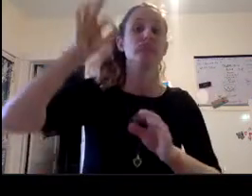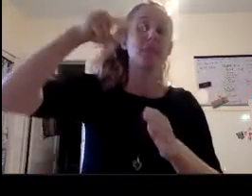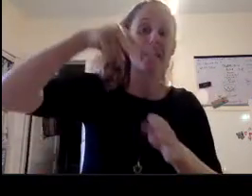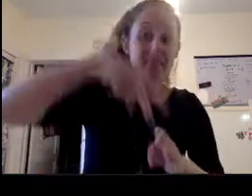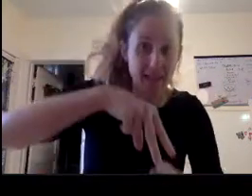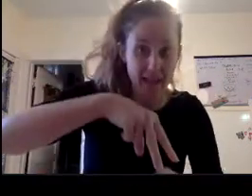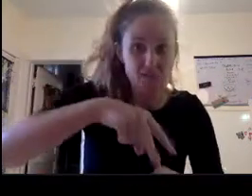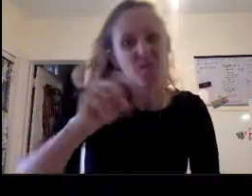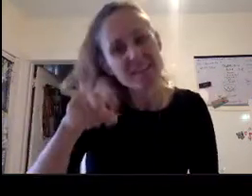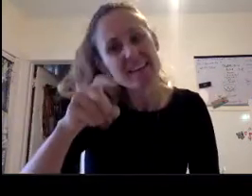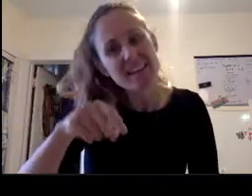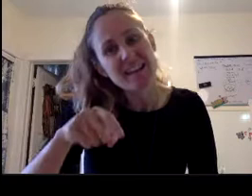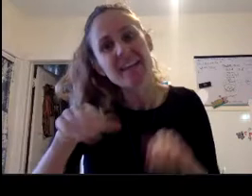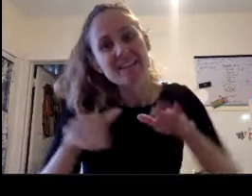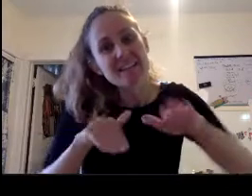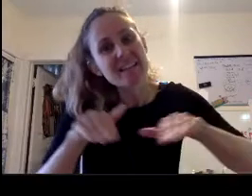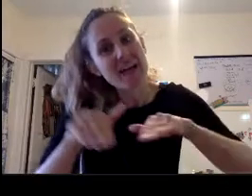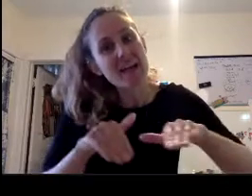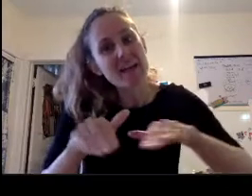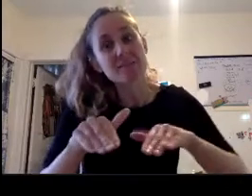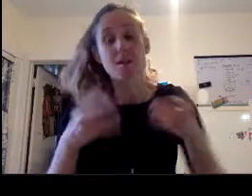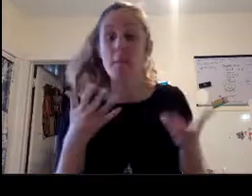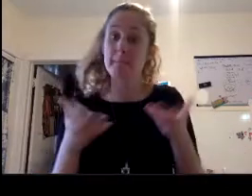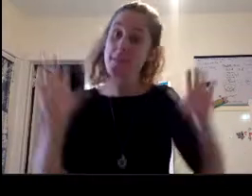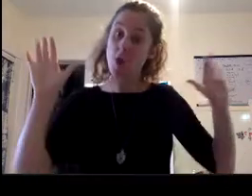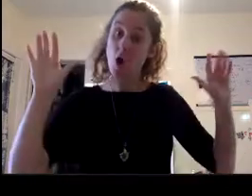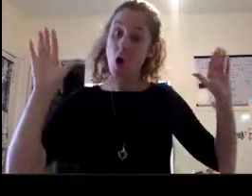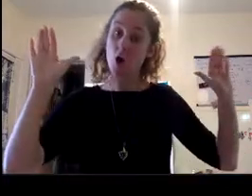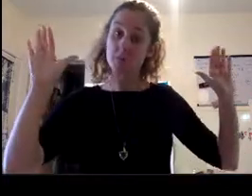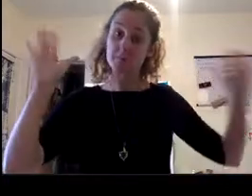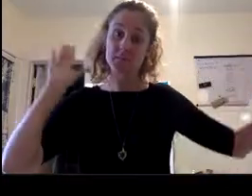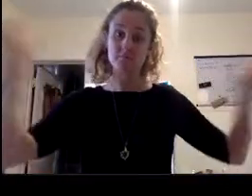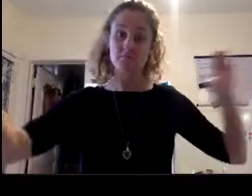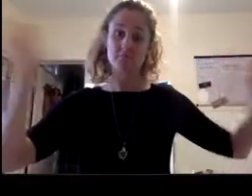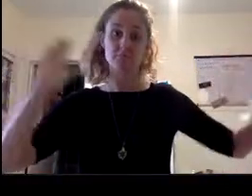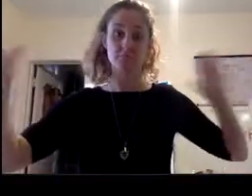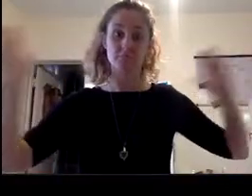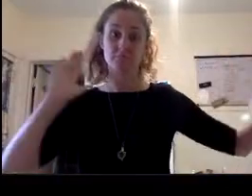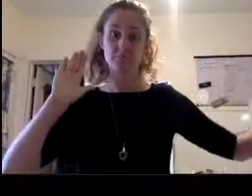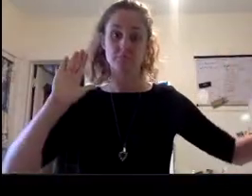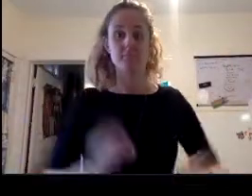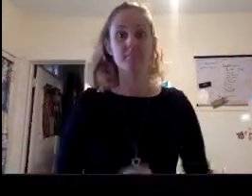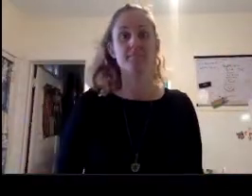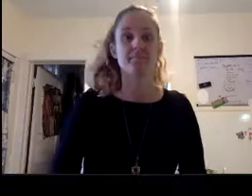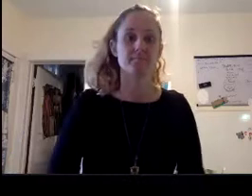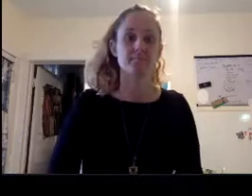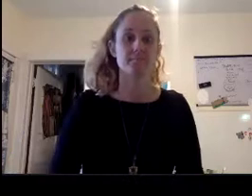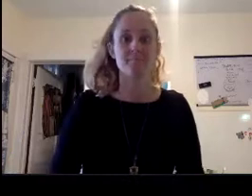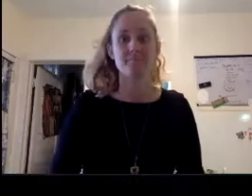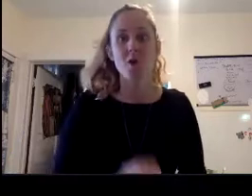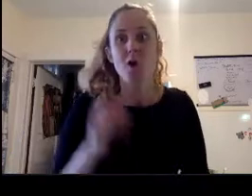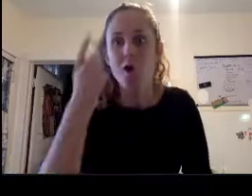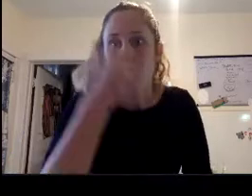side. And maybe some arms that come out more like little tiny French